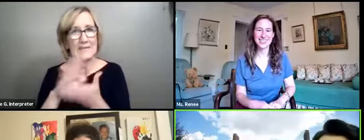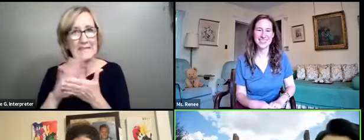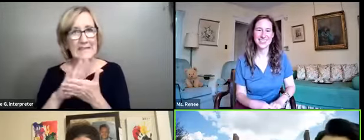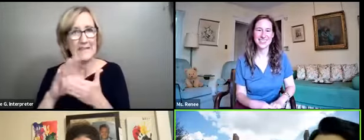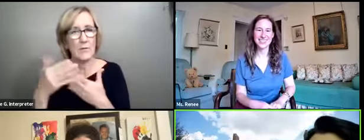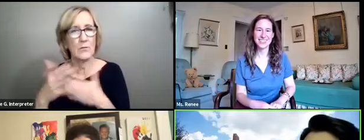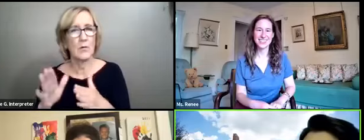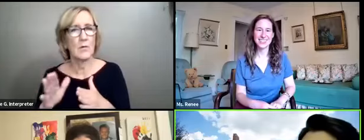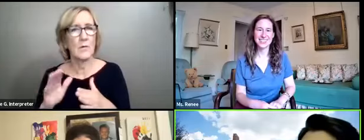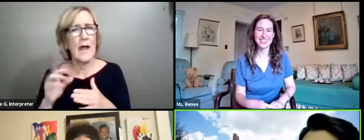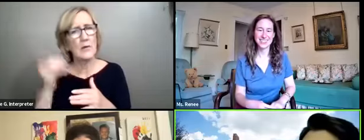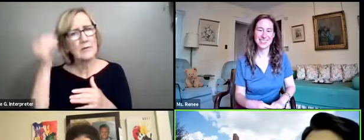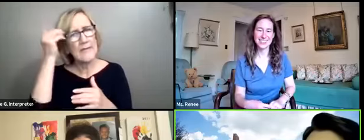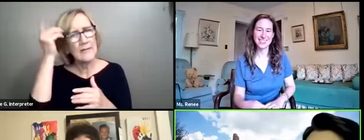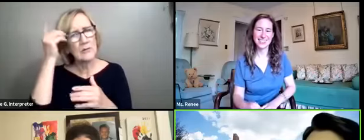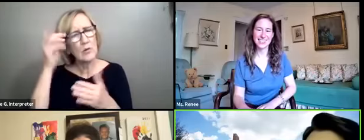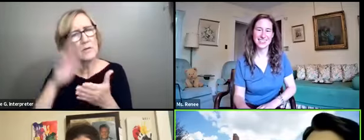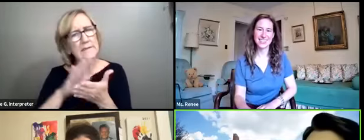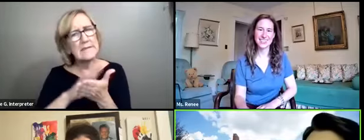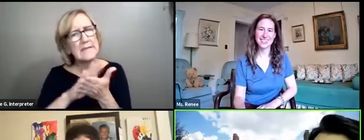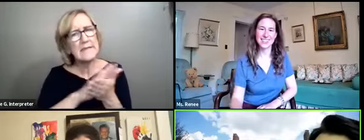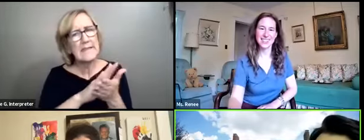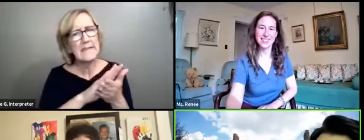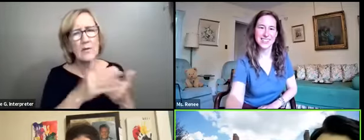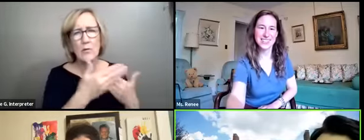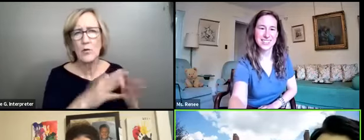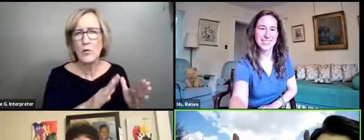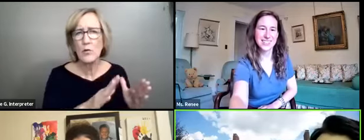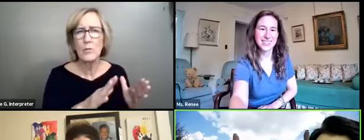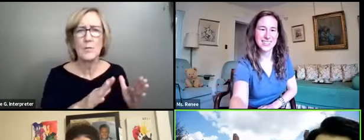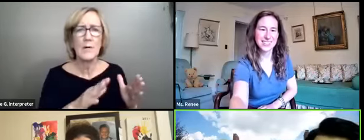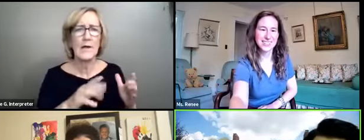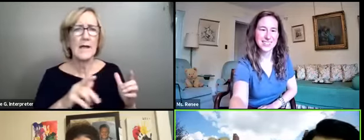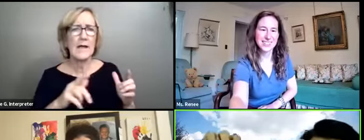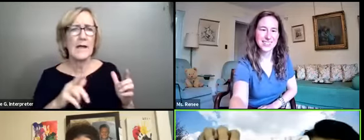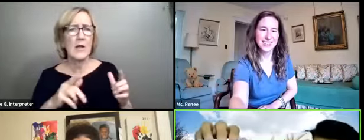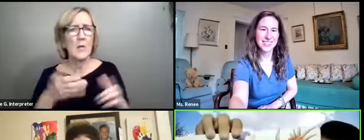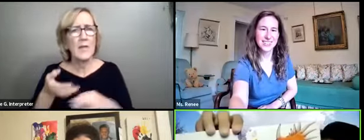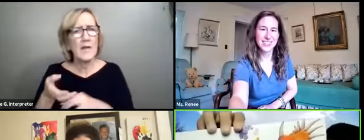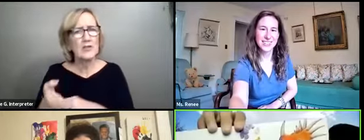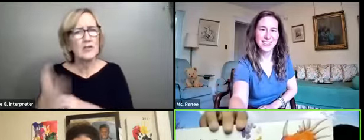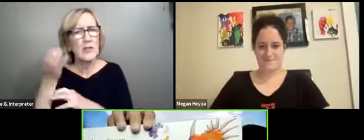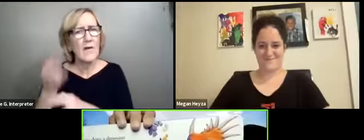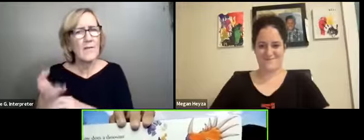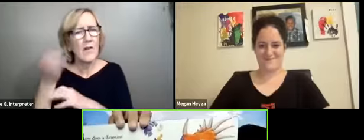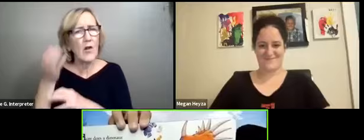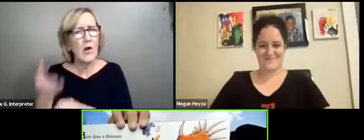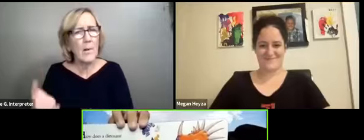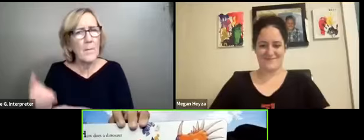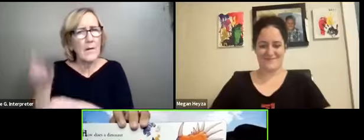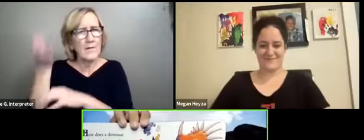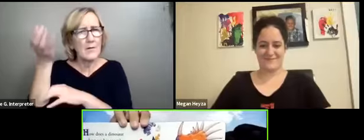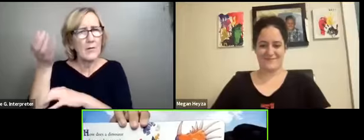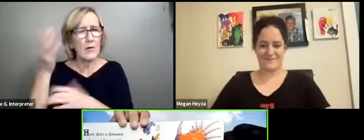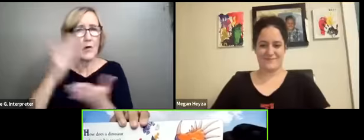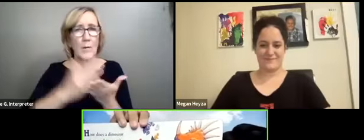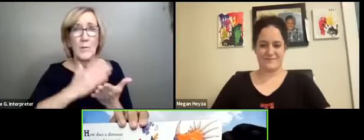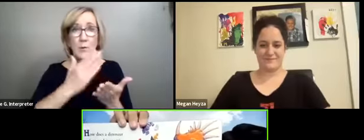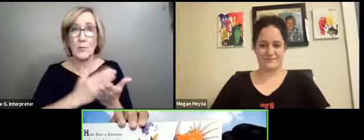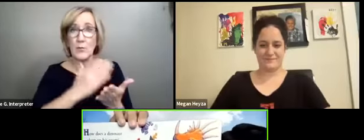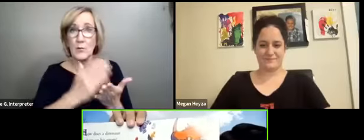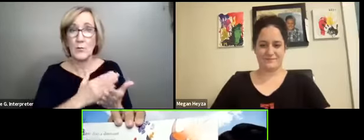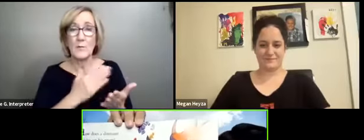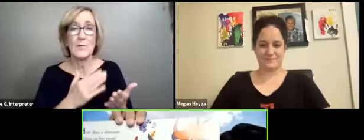How do dinosaurs clean up his room? With a big bucket loader or shovel or broom? You see him right here with